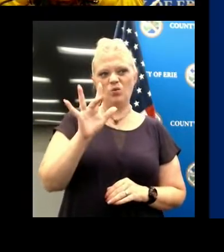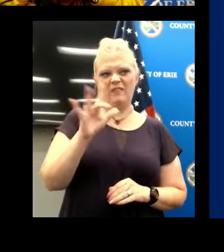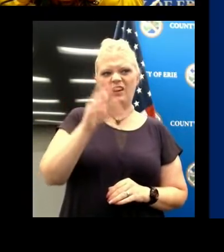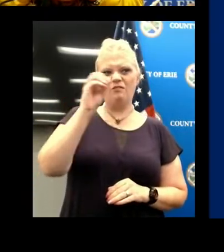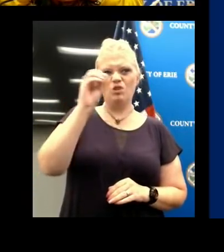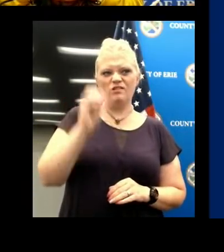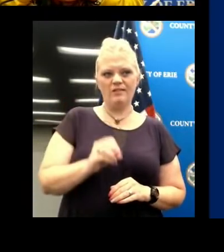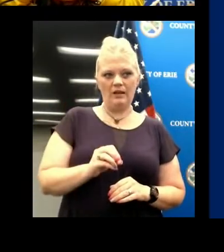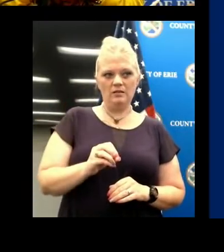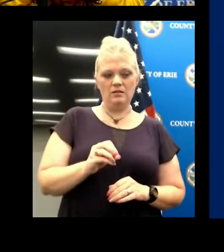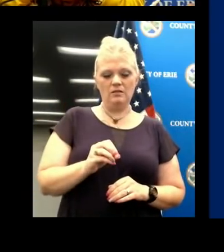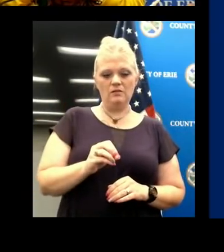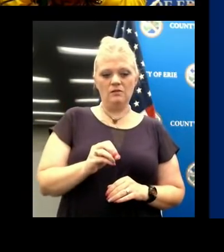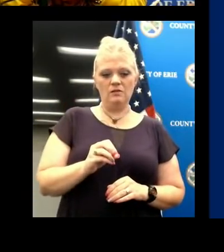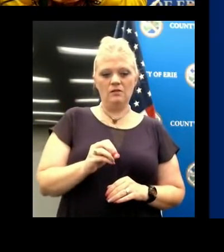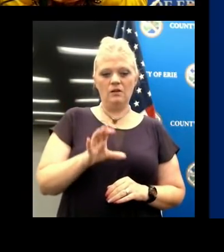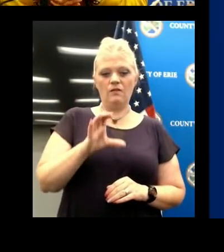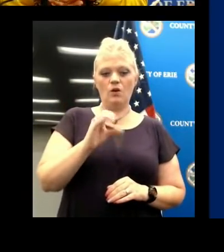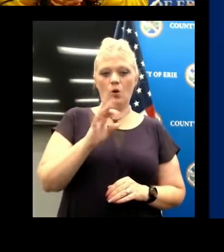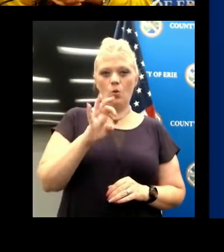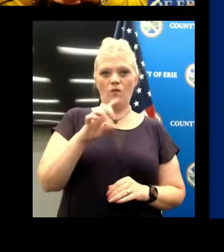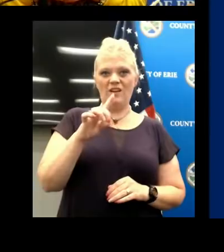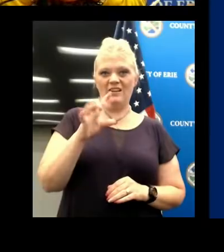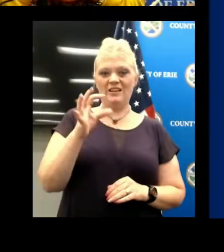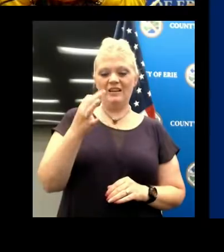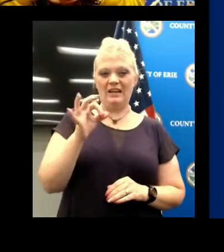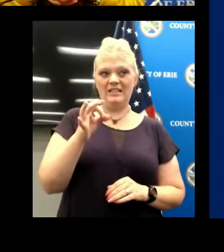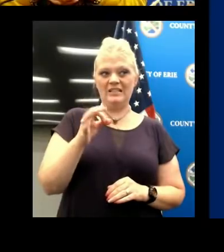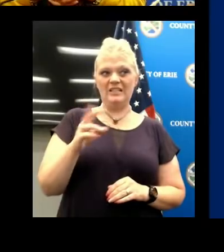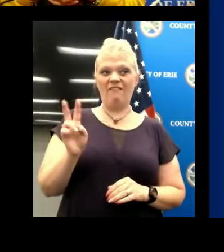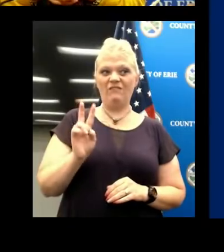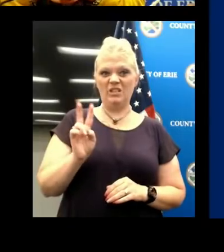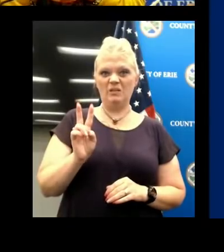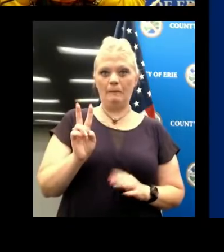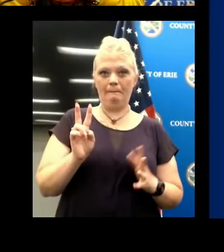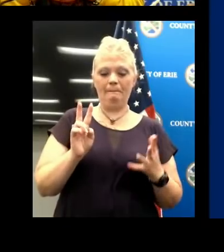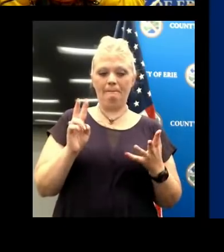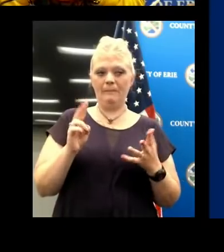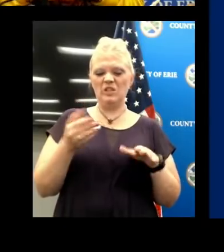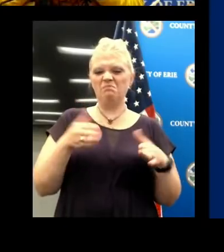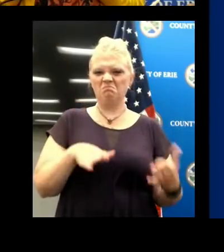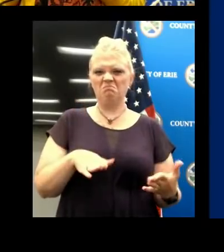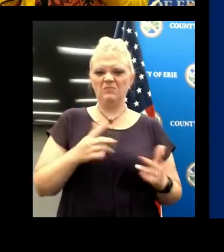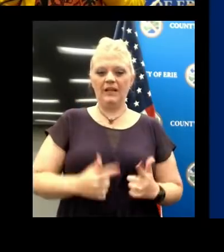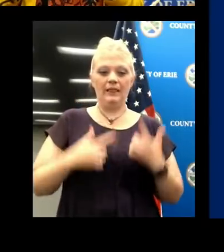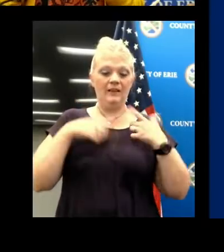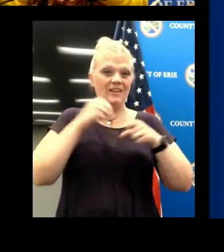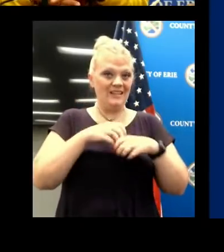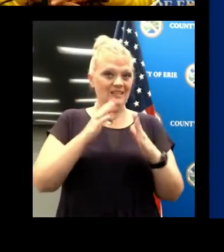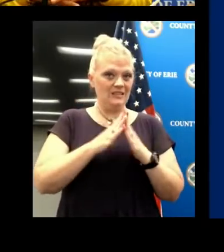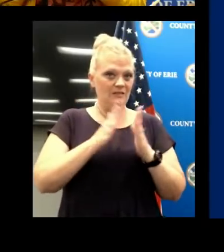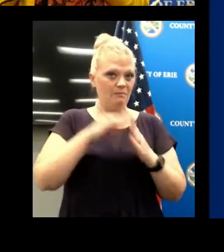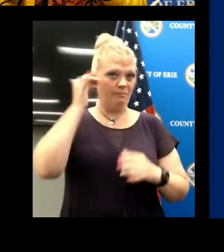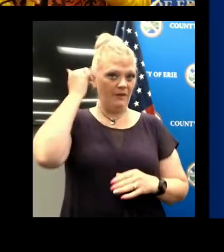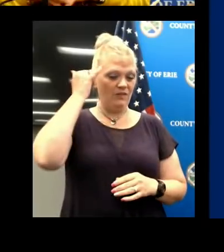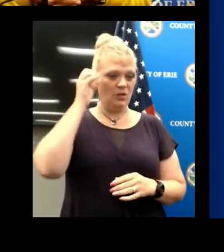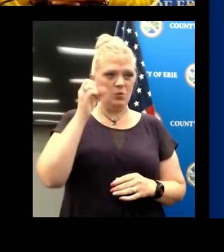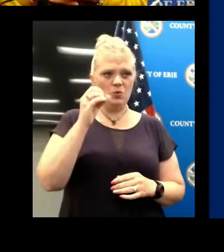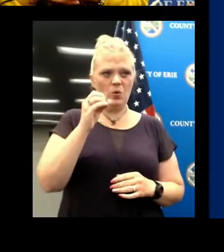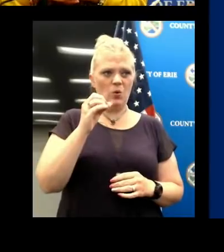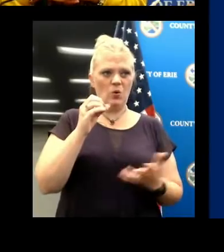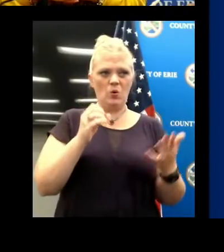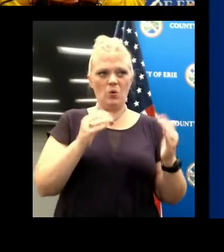25% of our COVID-19 victims who lived in the city of Buffalo. So again, that's not much